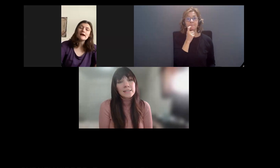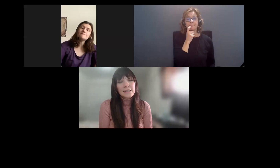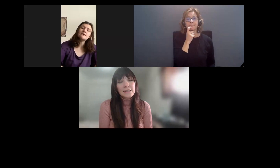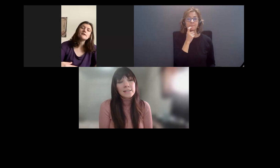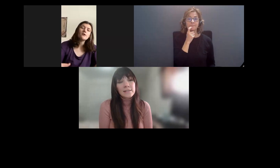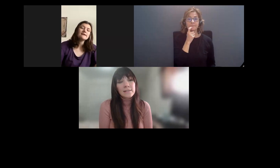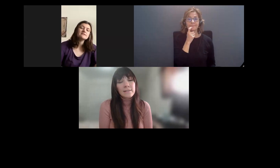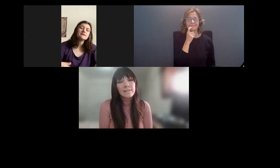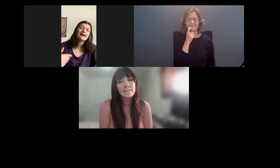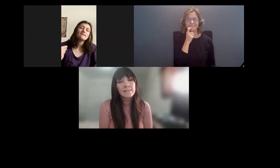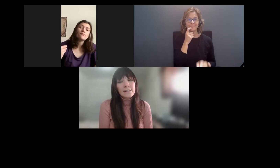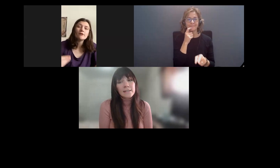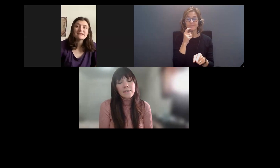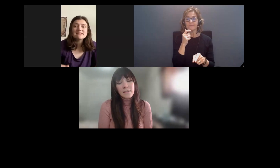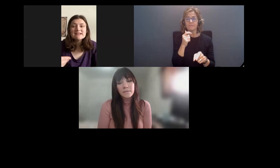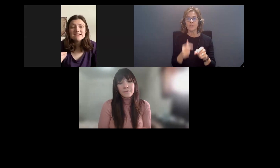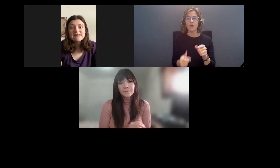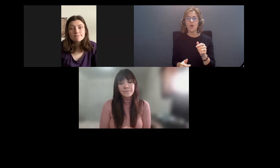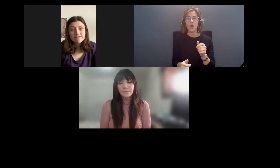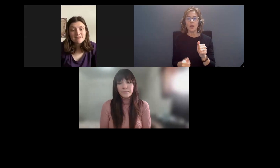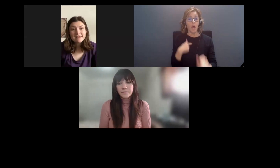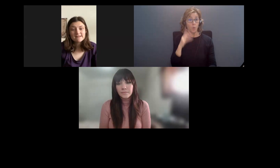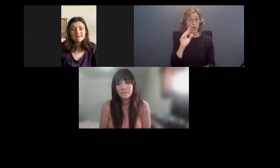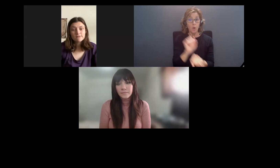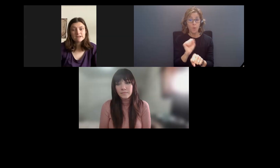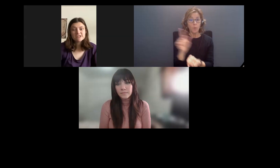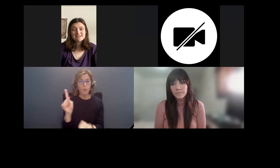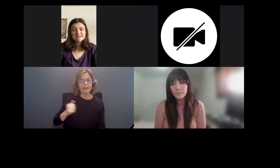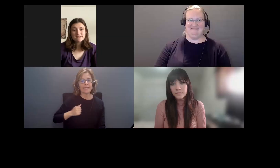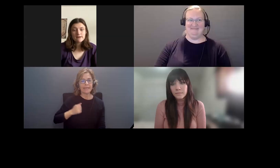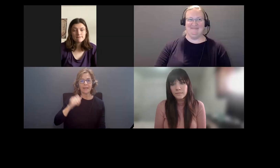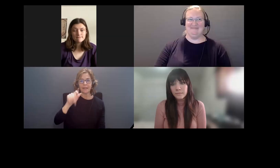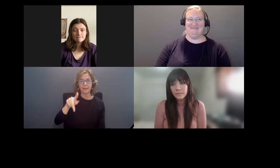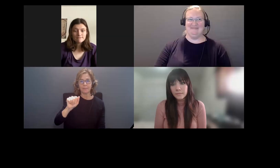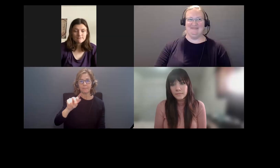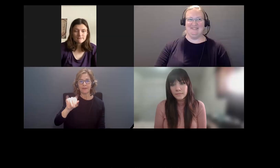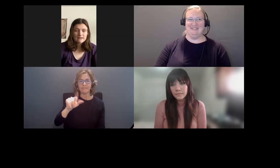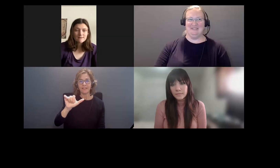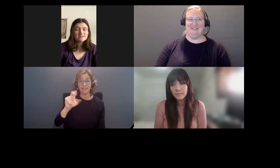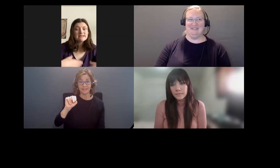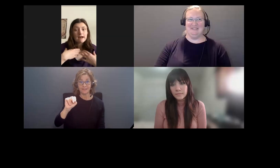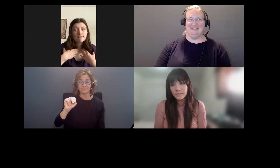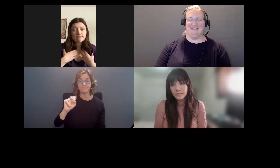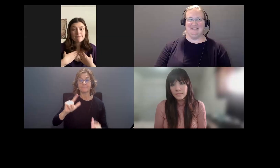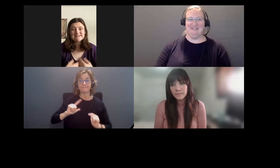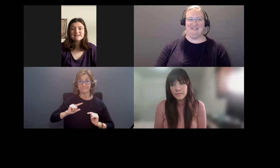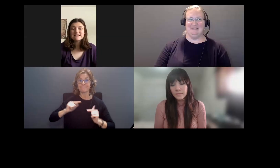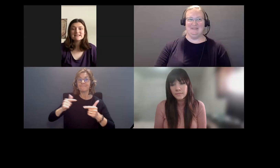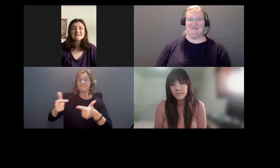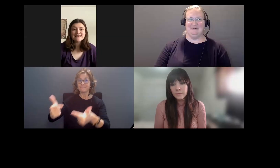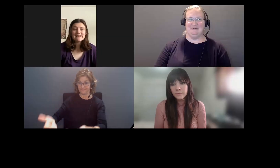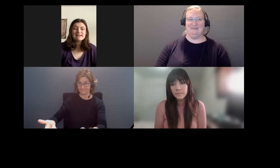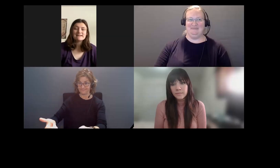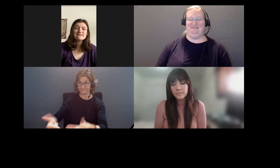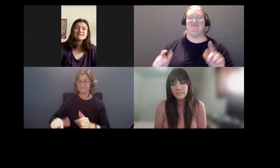mostly I would be going to work at the Canadian Pavilion, which is mostly I would be representing